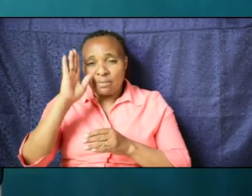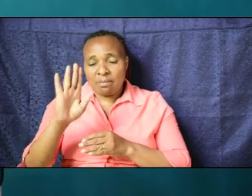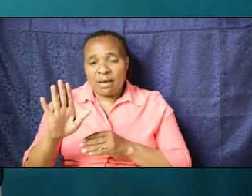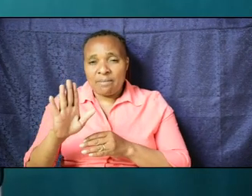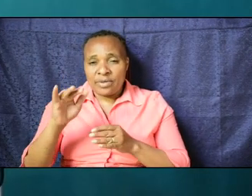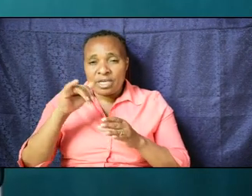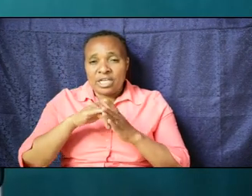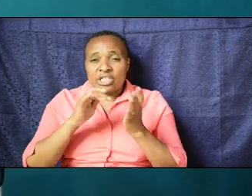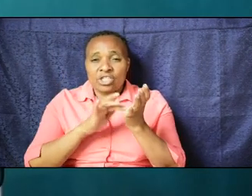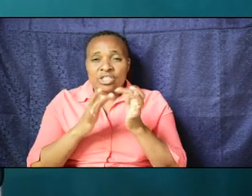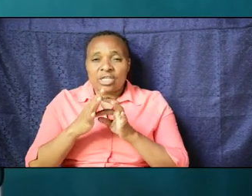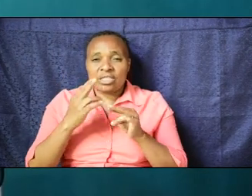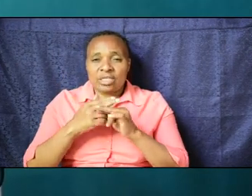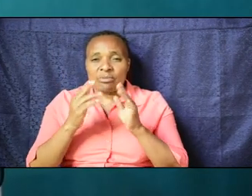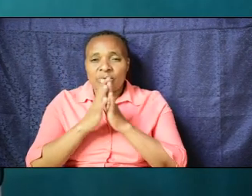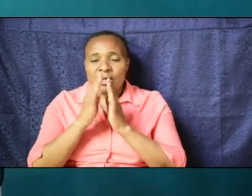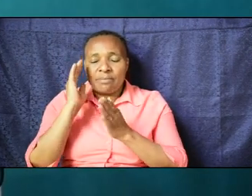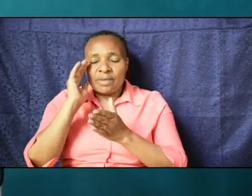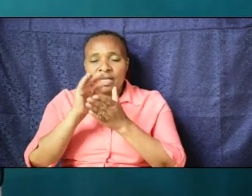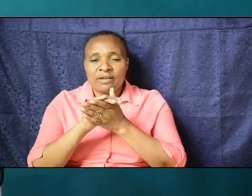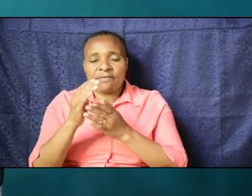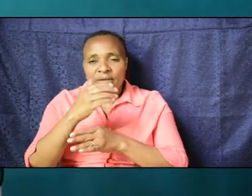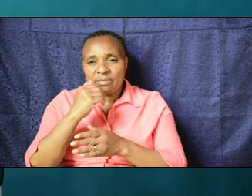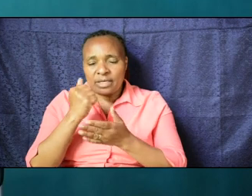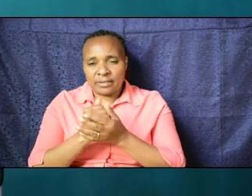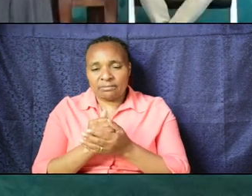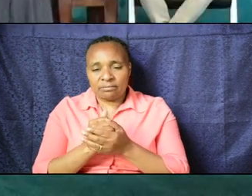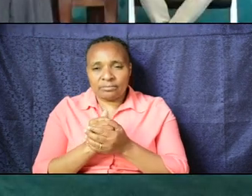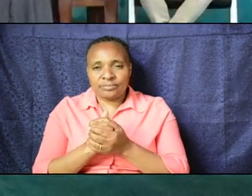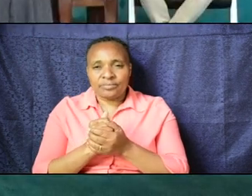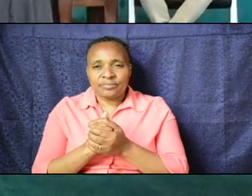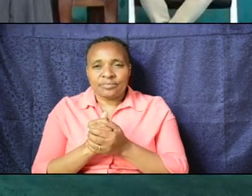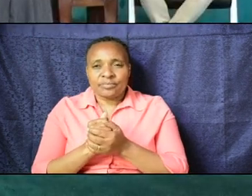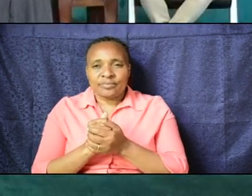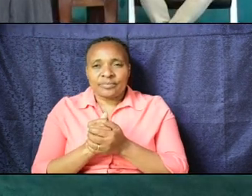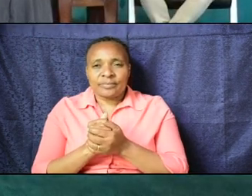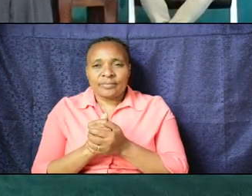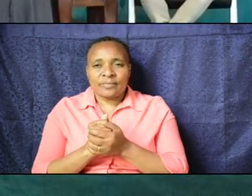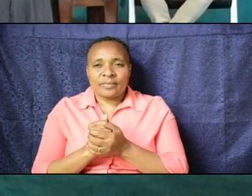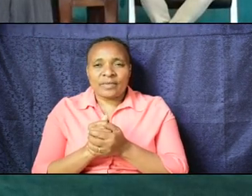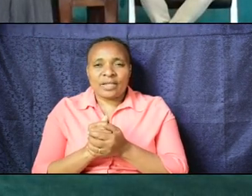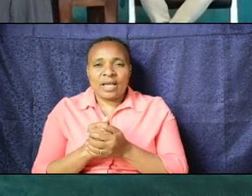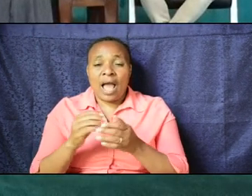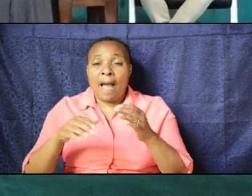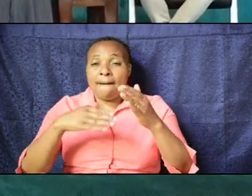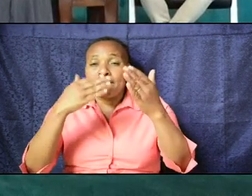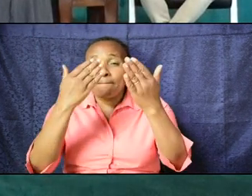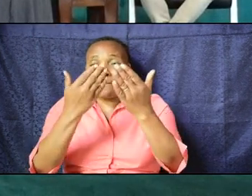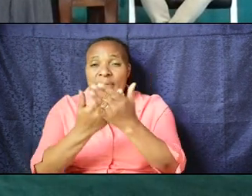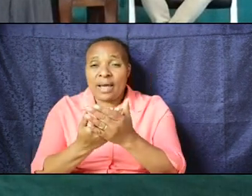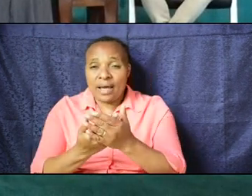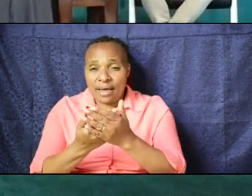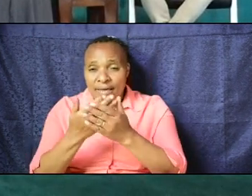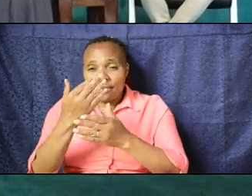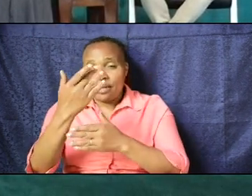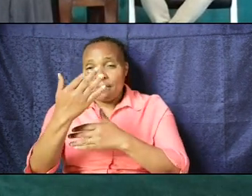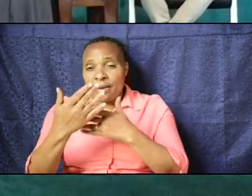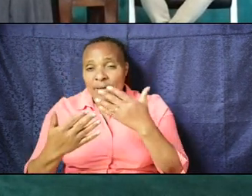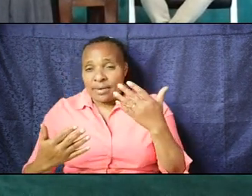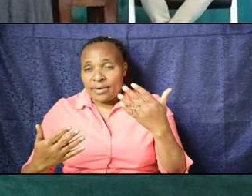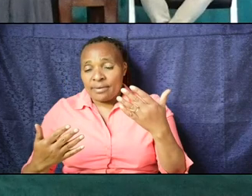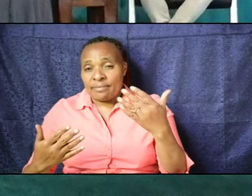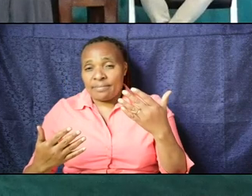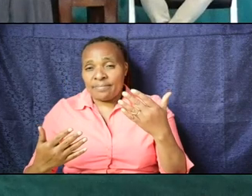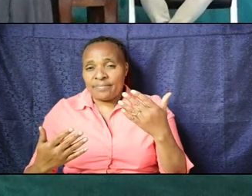In Jesus' name we pray and believe. Amen. Amen. Amen. Amen. Apply the blood. That's